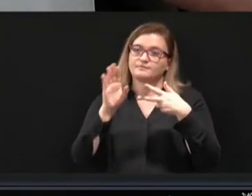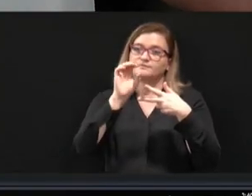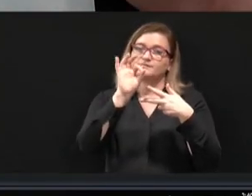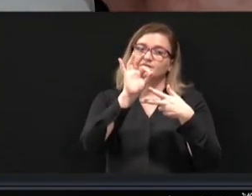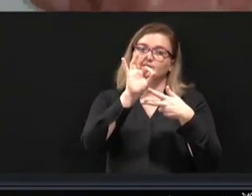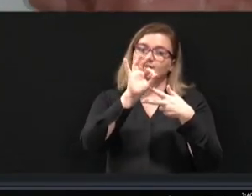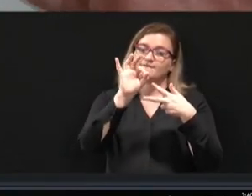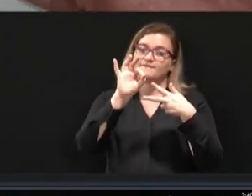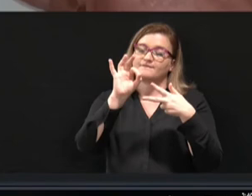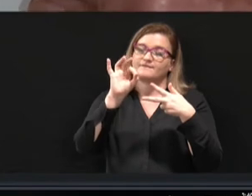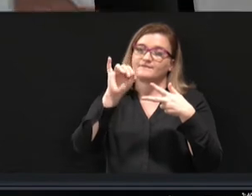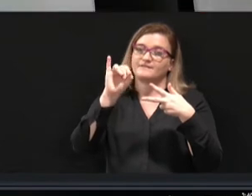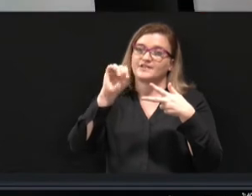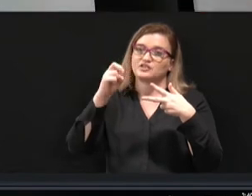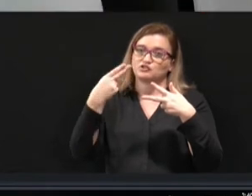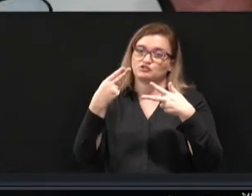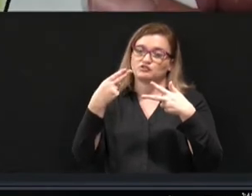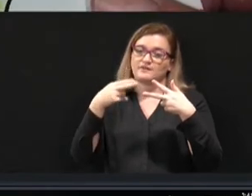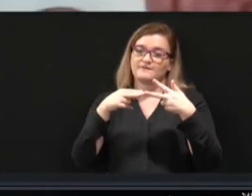f, fish,